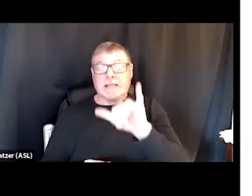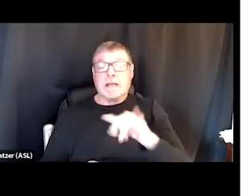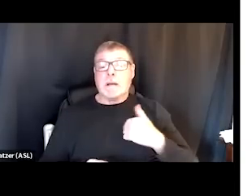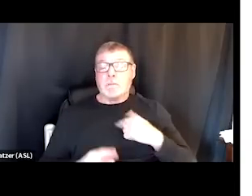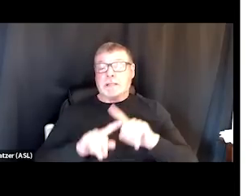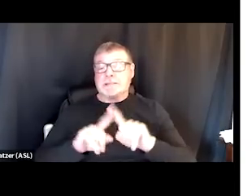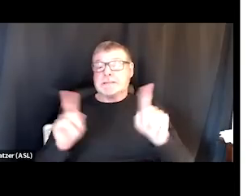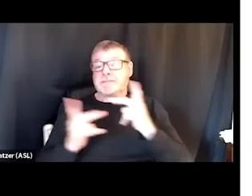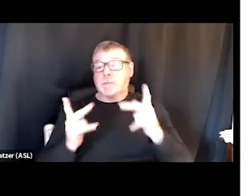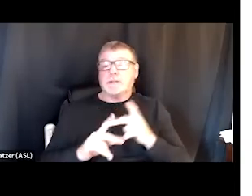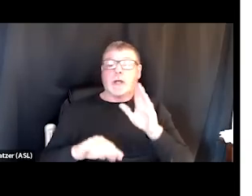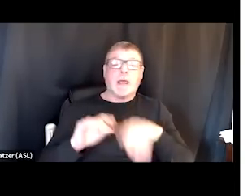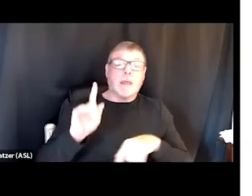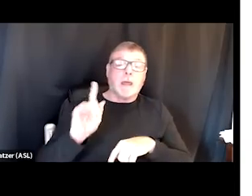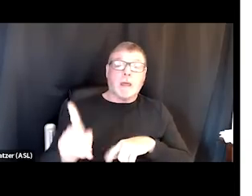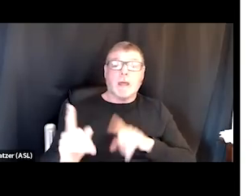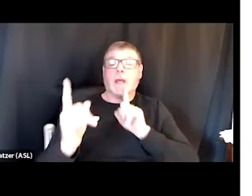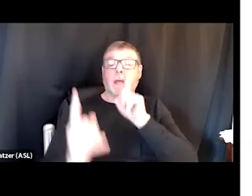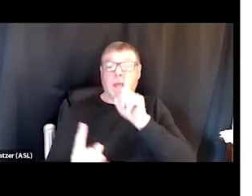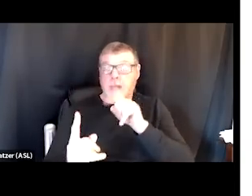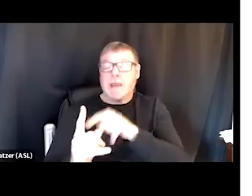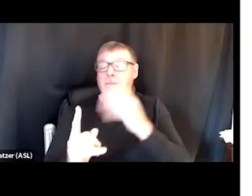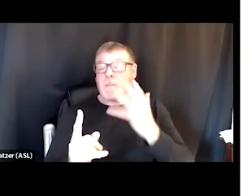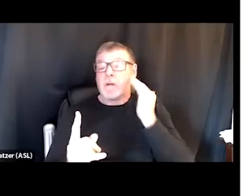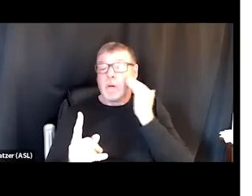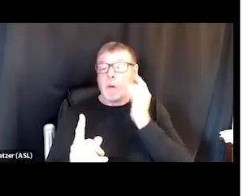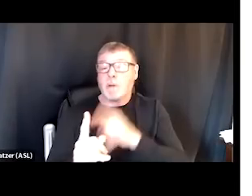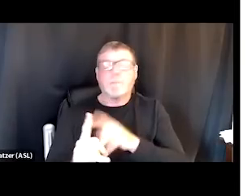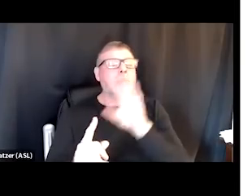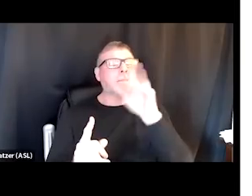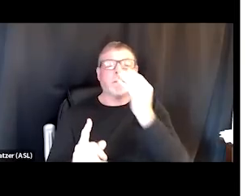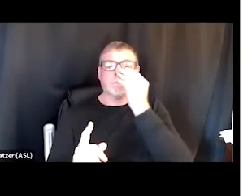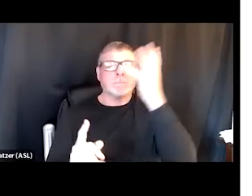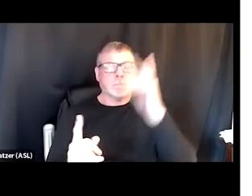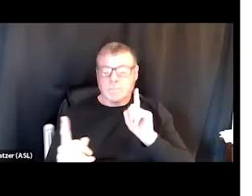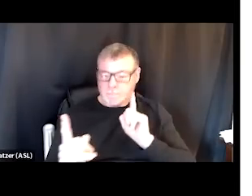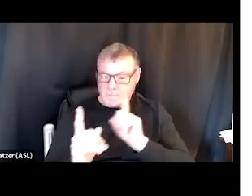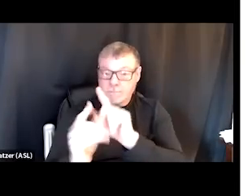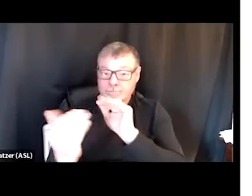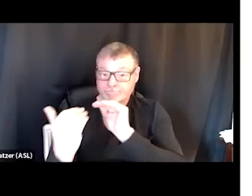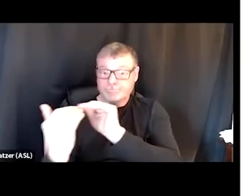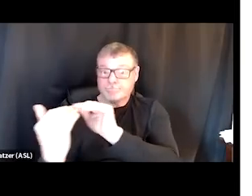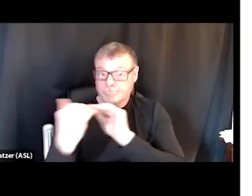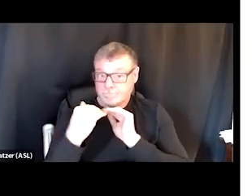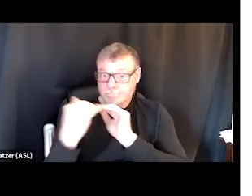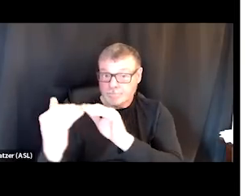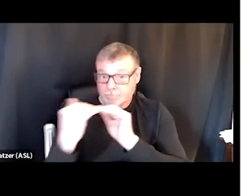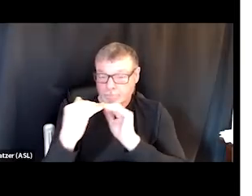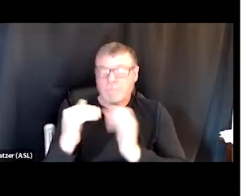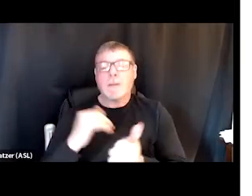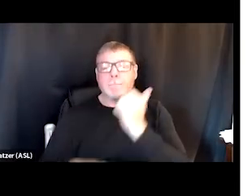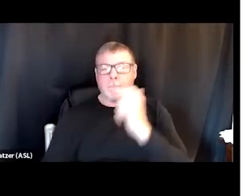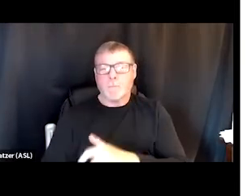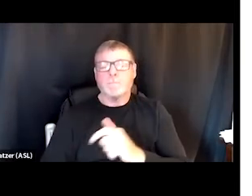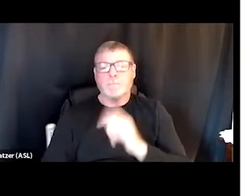with them and they may be aware of that, but if you approach them like as if you're on the same level as them, majority of the time